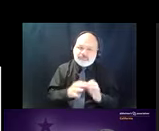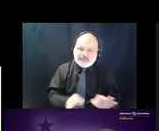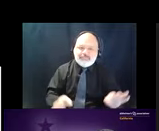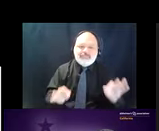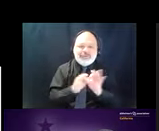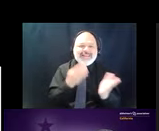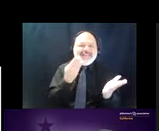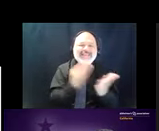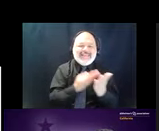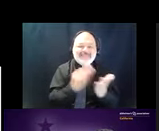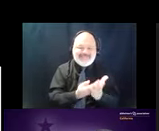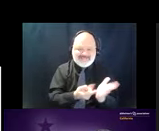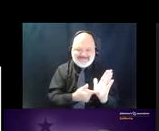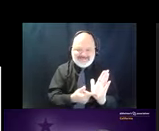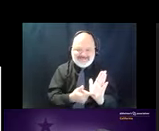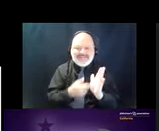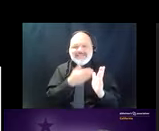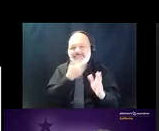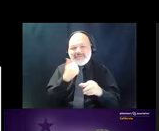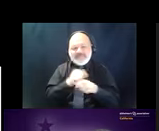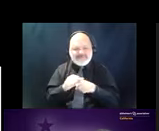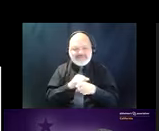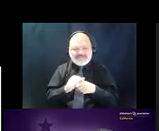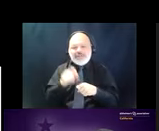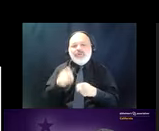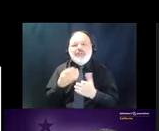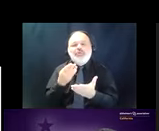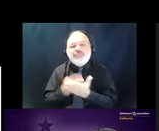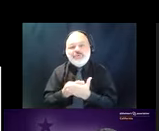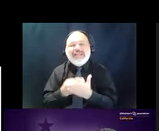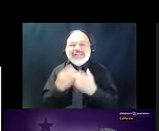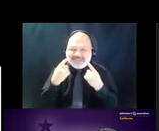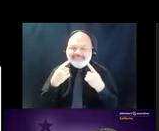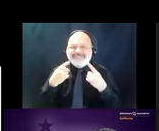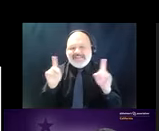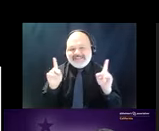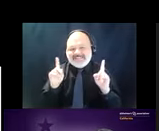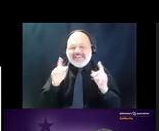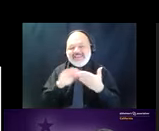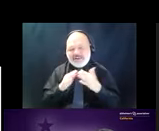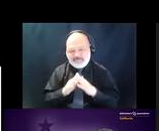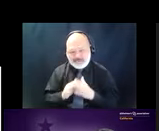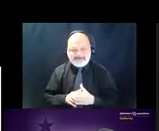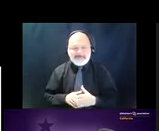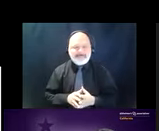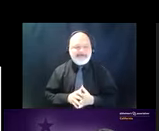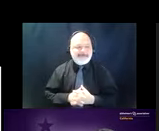It's now a best practice. We don't need now to prove that it's an effective model in a community. Next one.